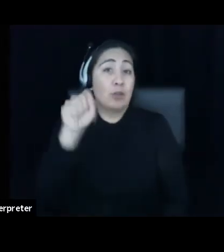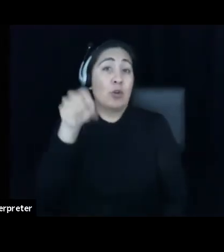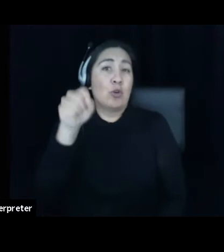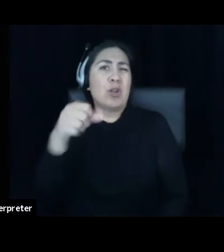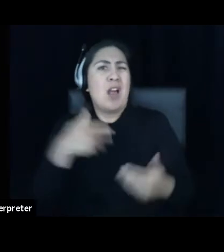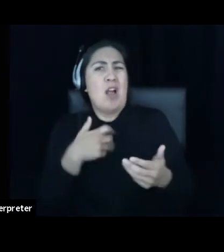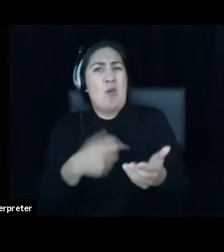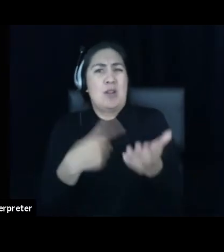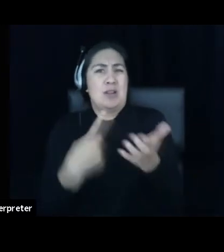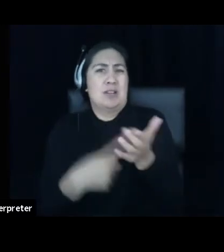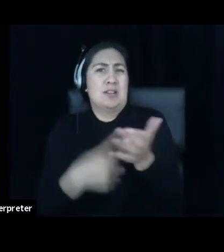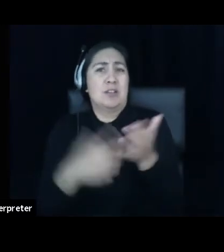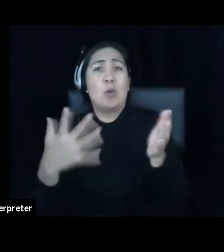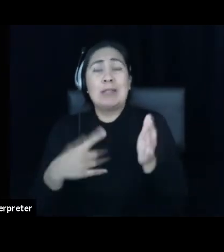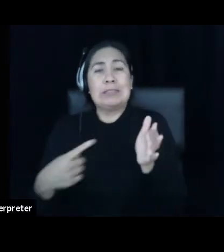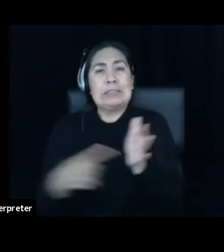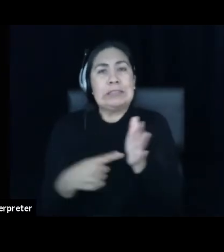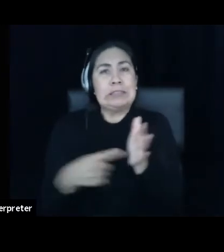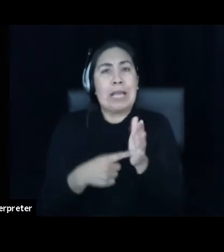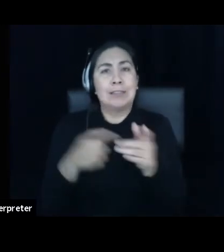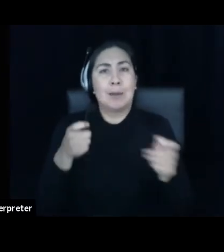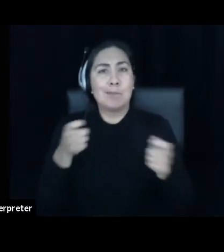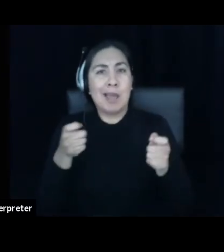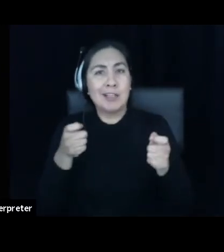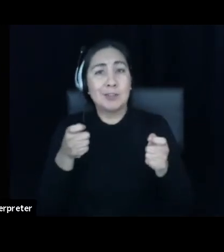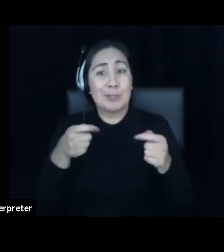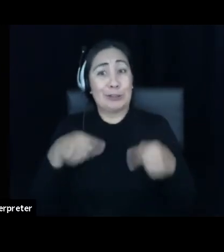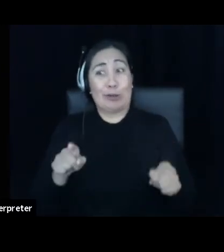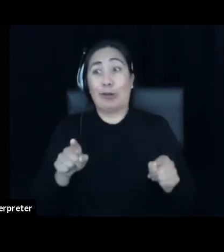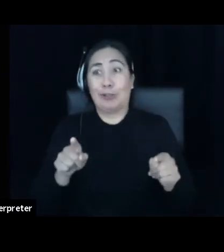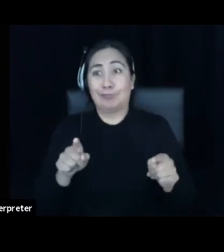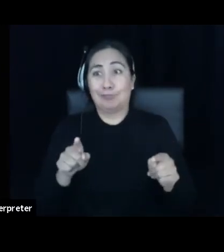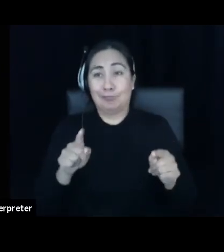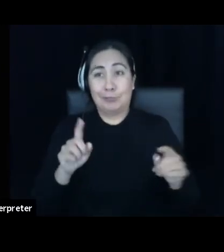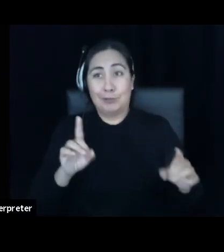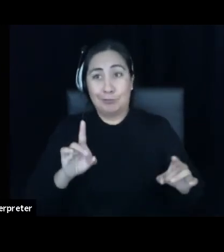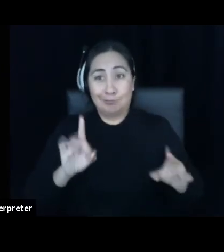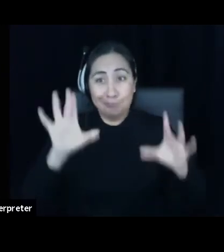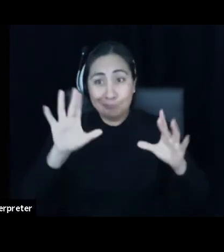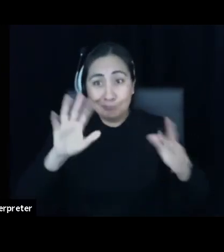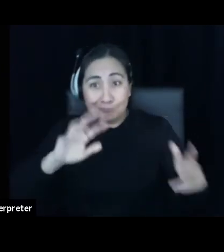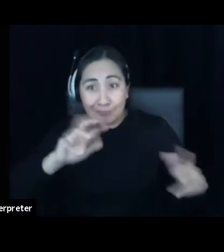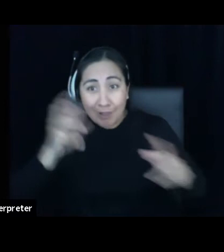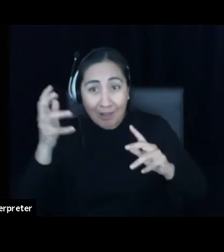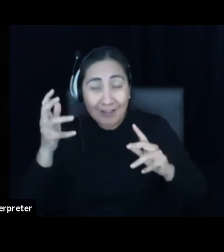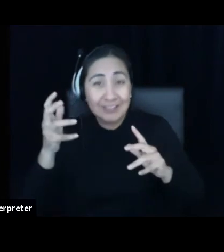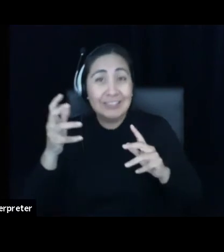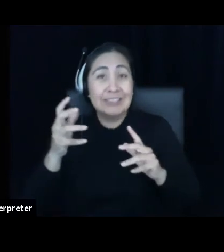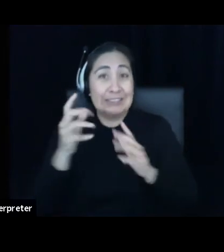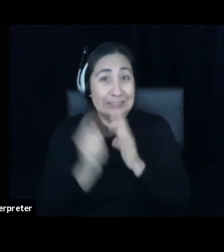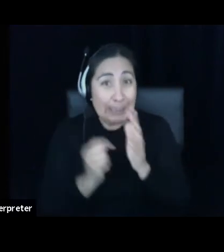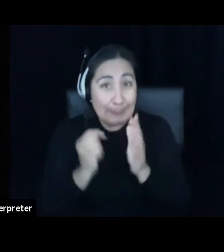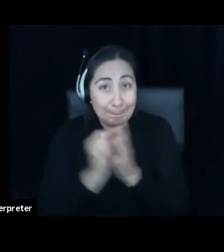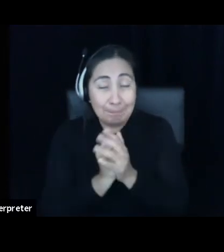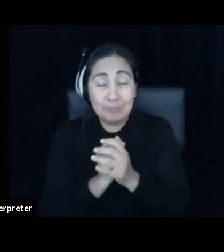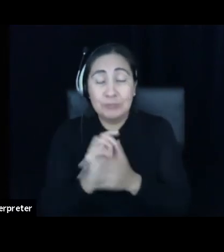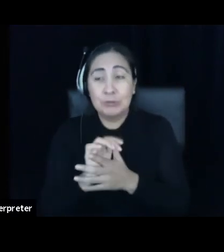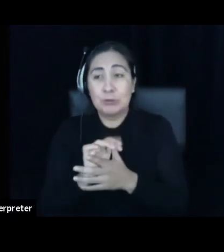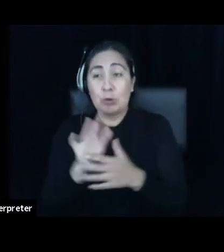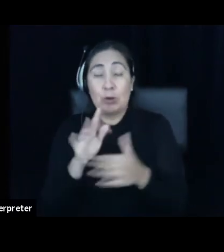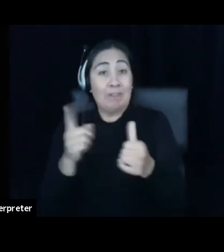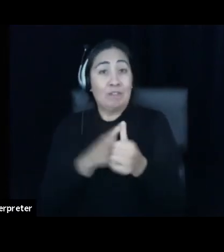about debt management in crisis times. So the first thing I wanna say about this